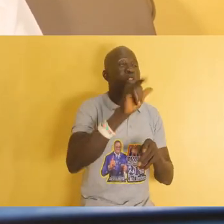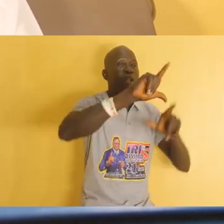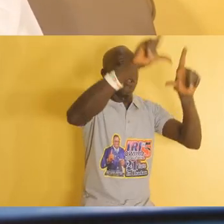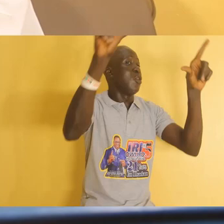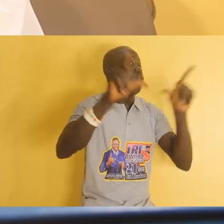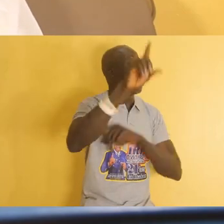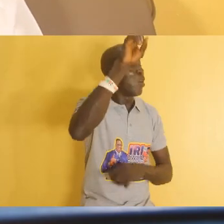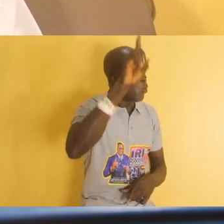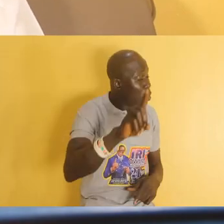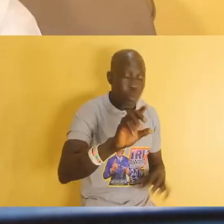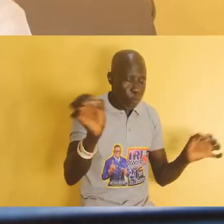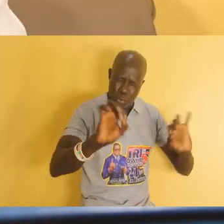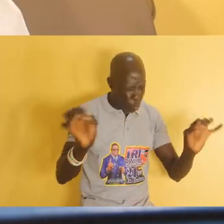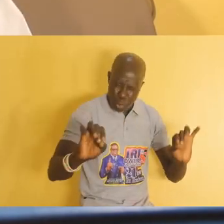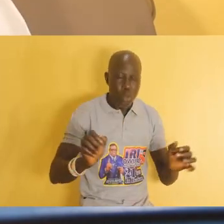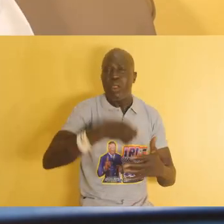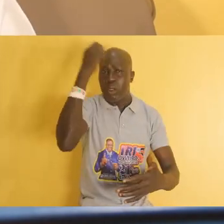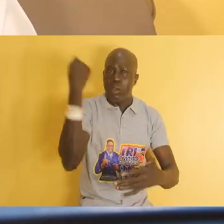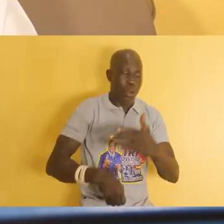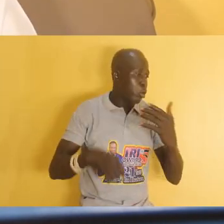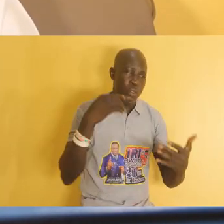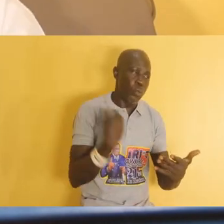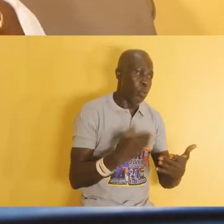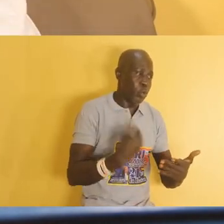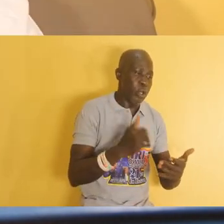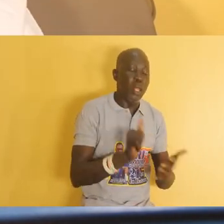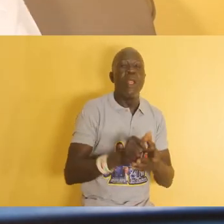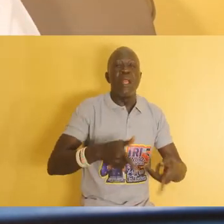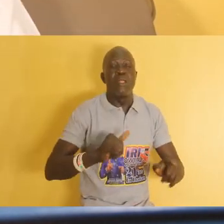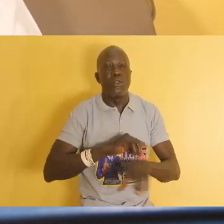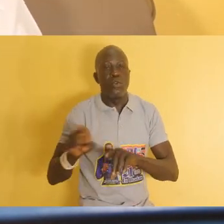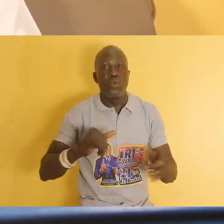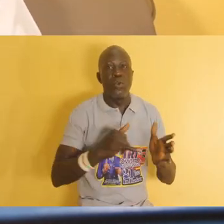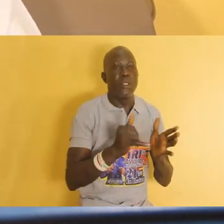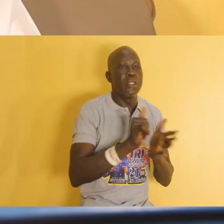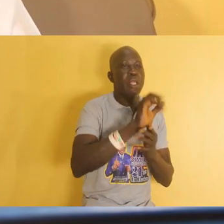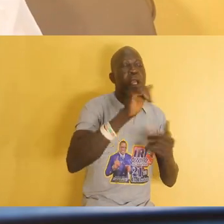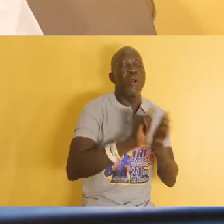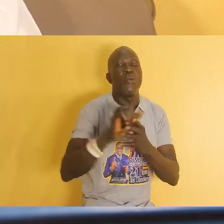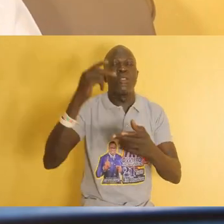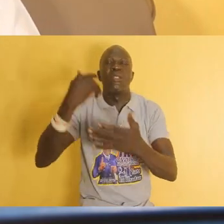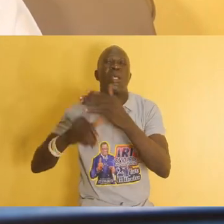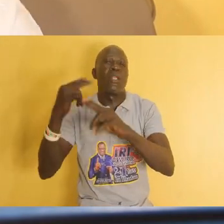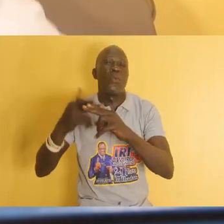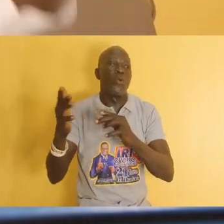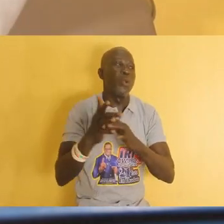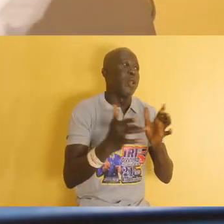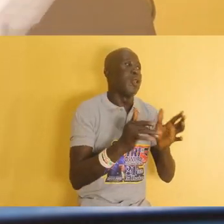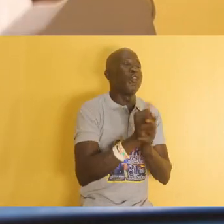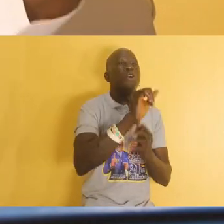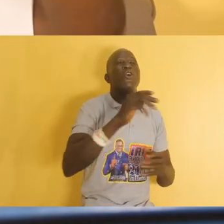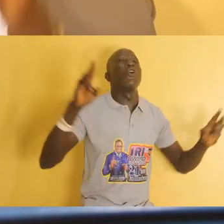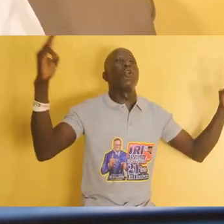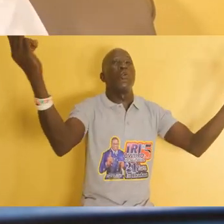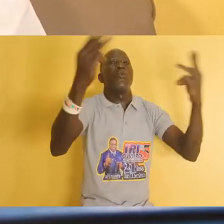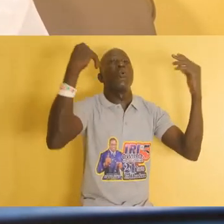want to be there. It costs money. Oh, no. I don't want to go. I say. But let's do it. In the name of Jesus. Your reward is